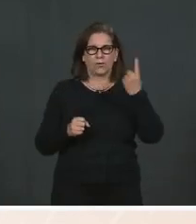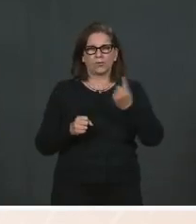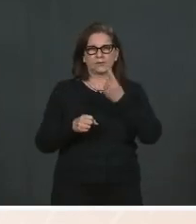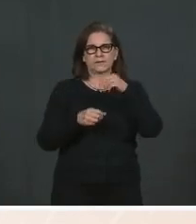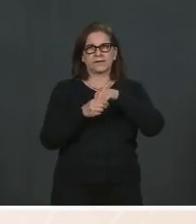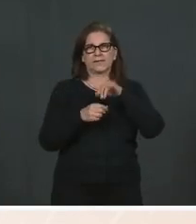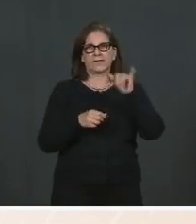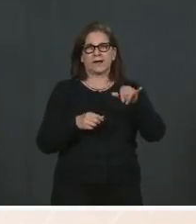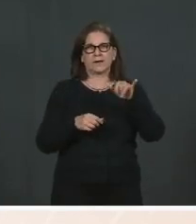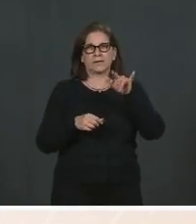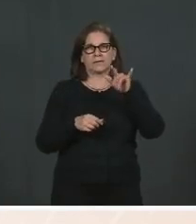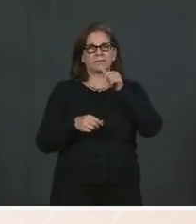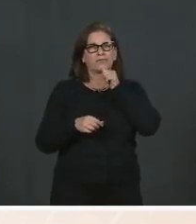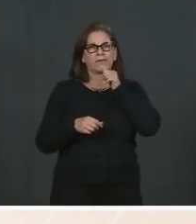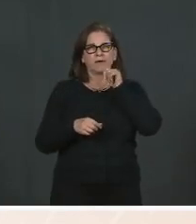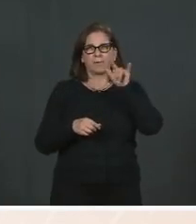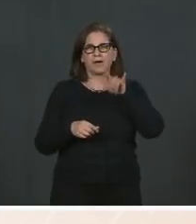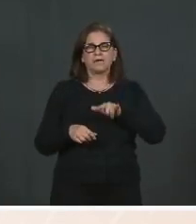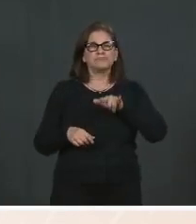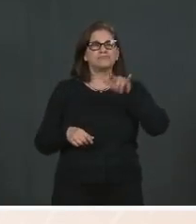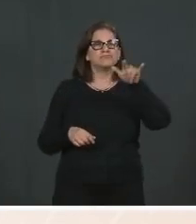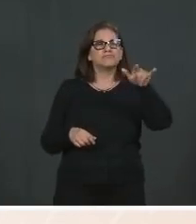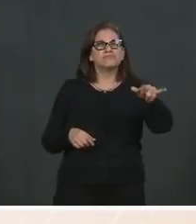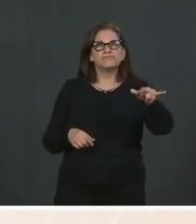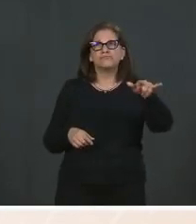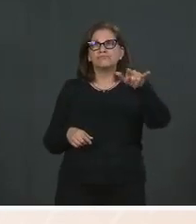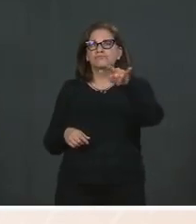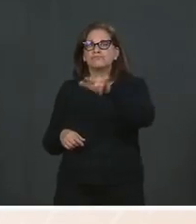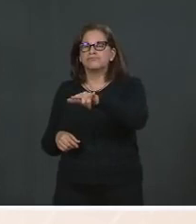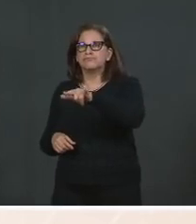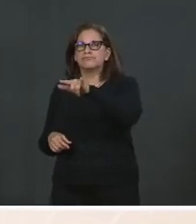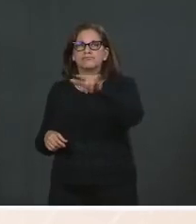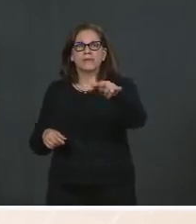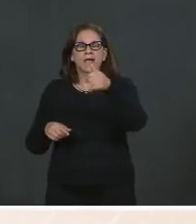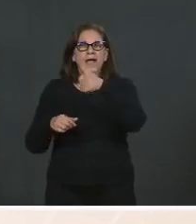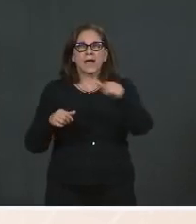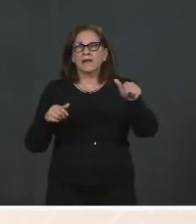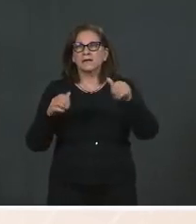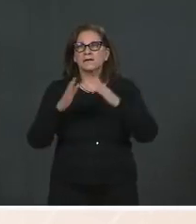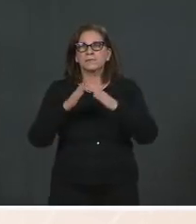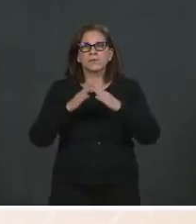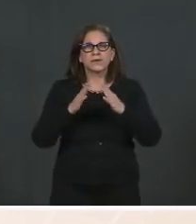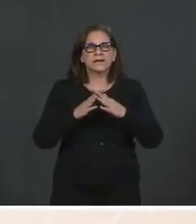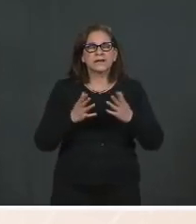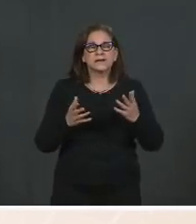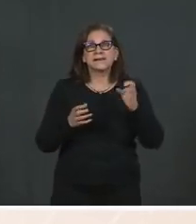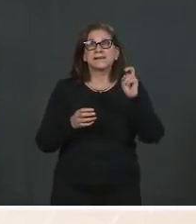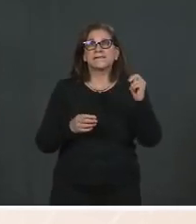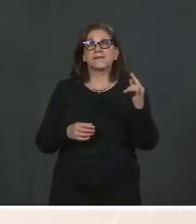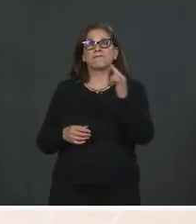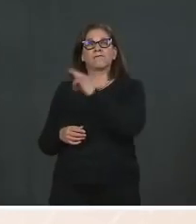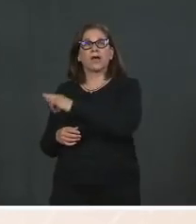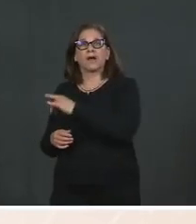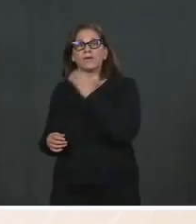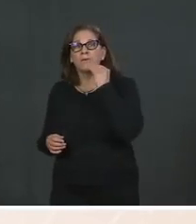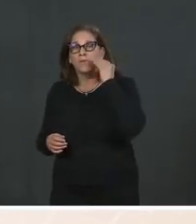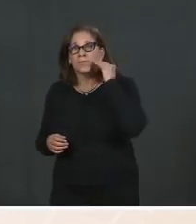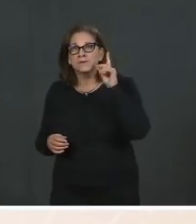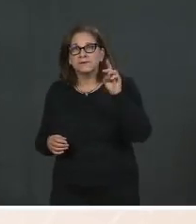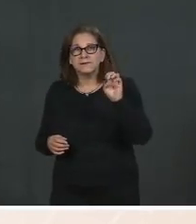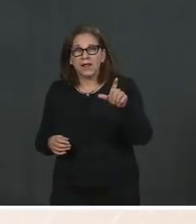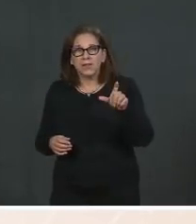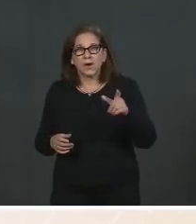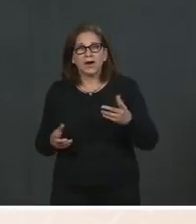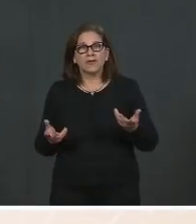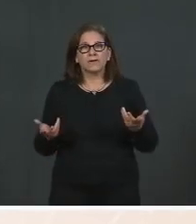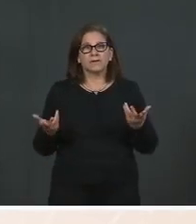he is traveling to go to his home state of Delaware. And I think most people recognize that as being a difference. But if I could ask a